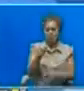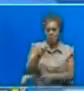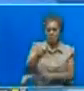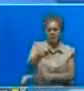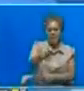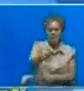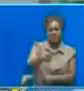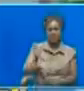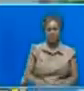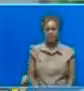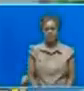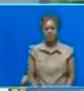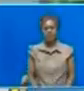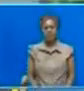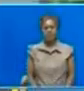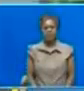virus.